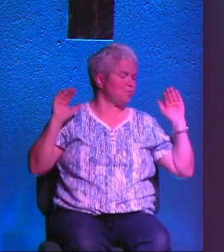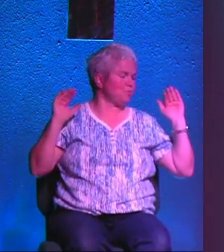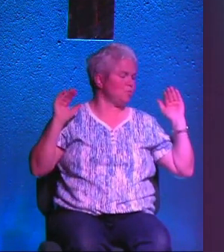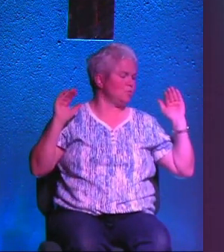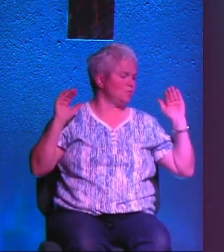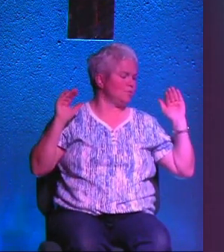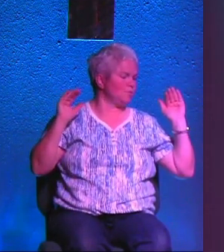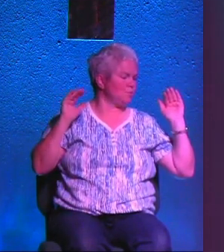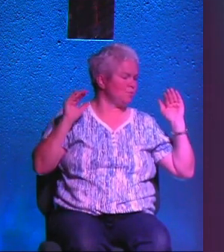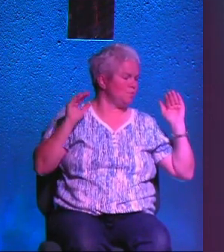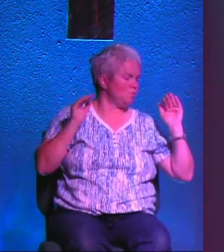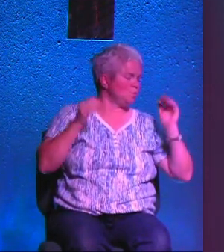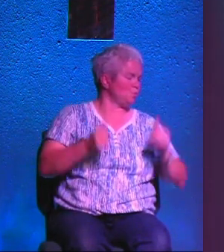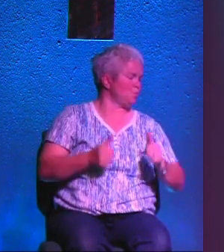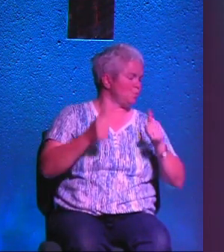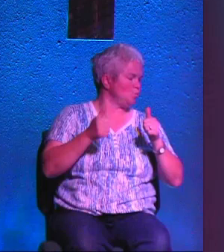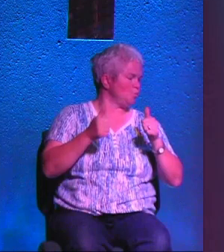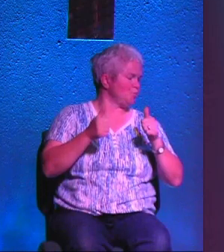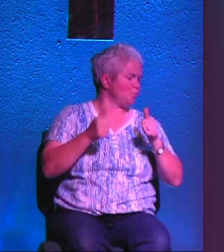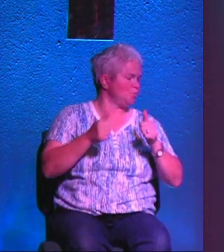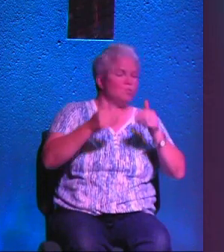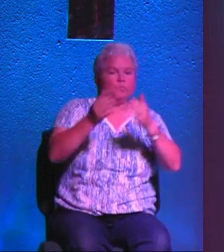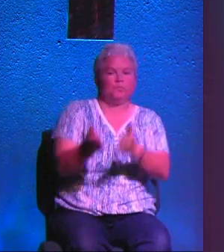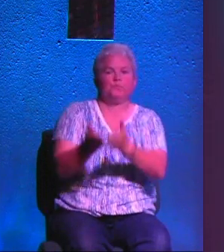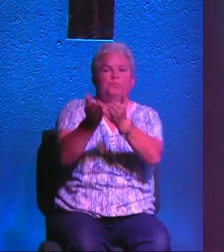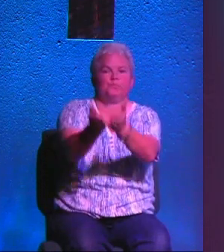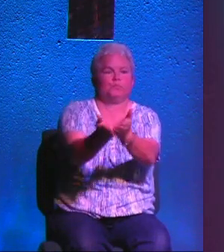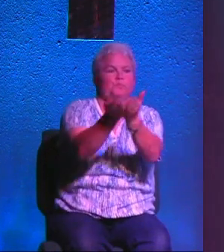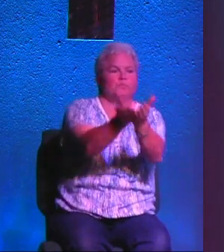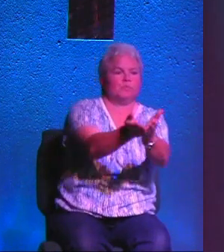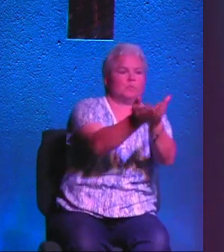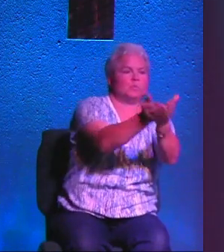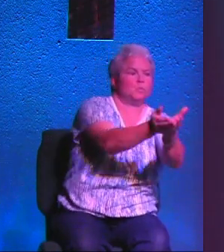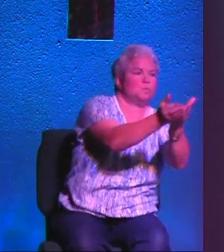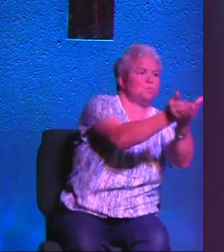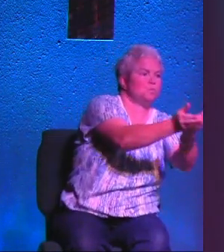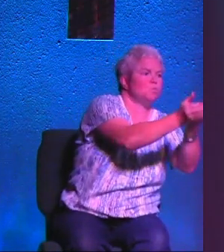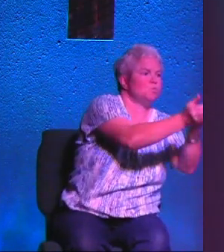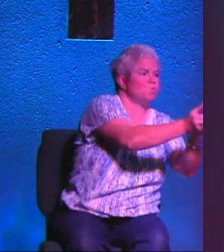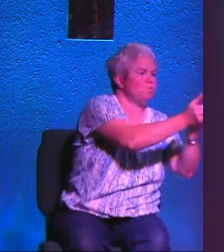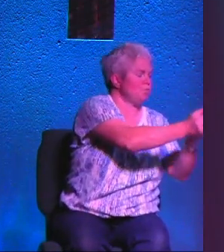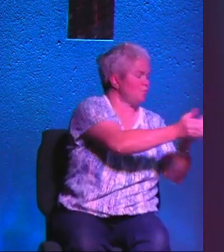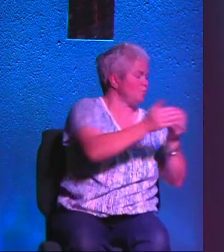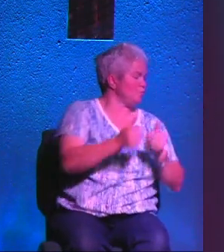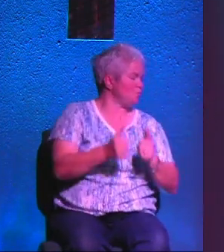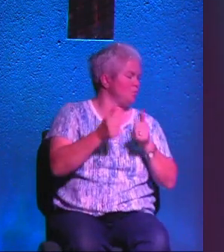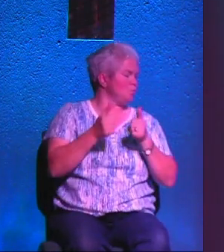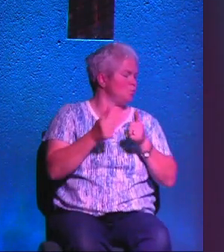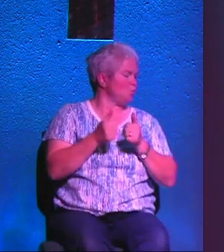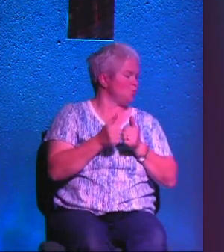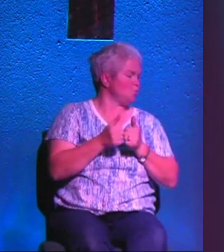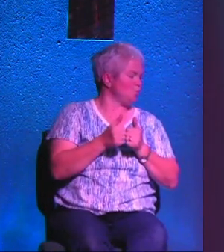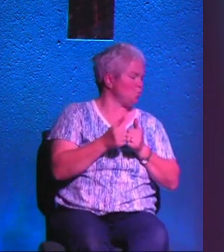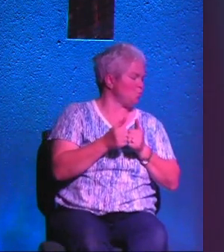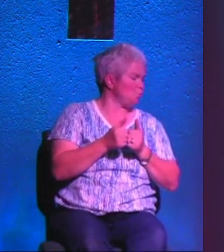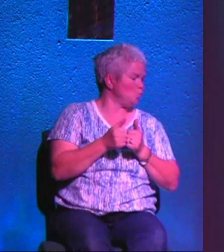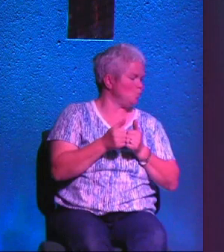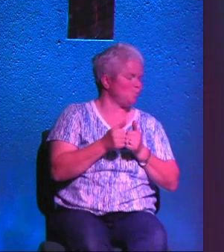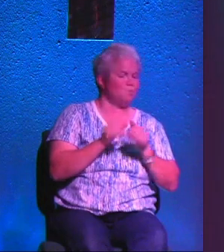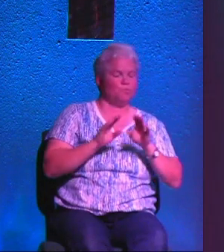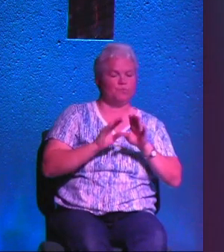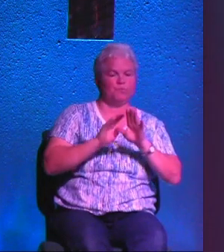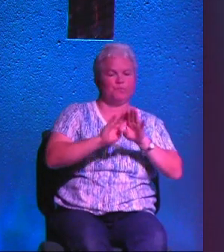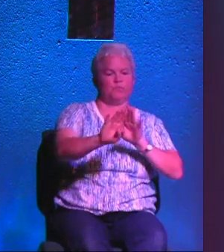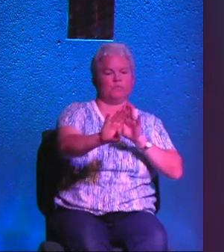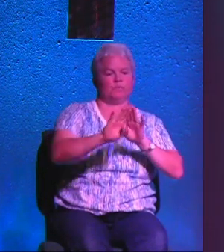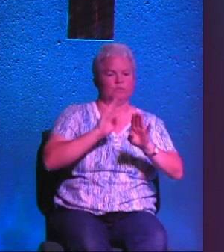wonderful gift of life that is being extended to each and every one of us. We need to open the door. Behold, I stand at the door